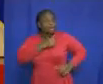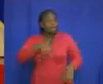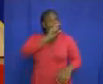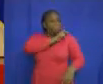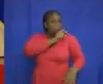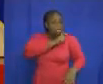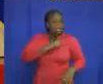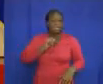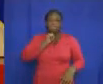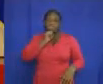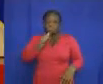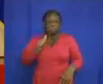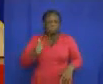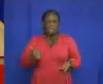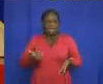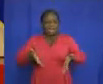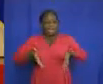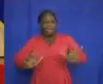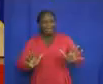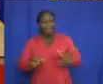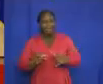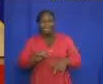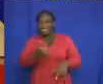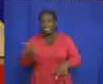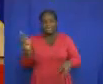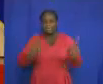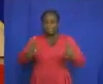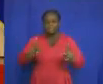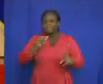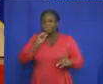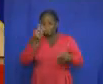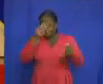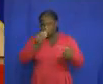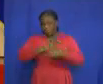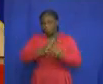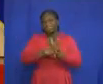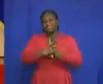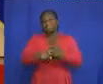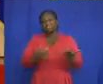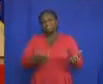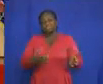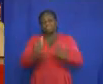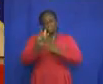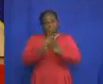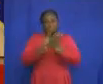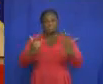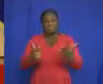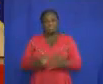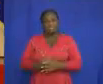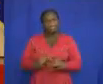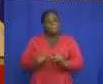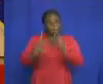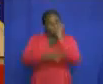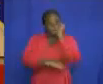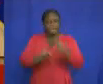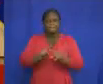will not relent in their efforts to enforce it. Fellow Ghanaians, since the